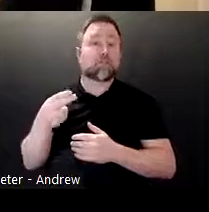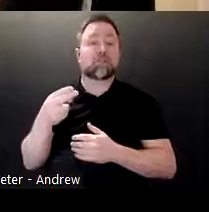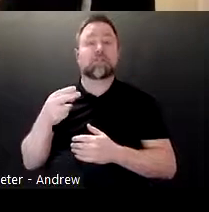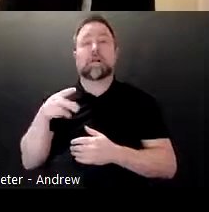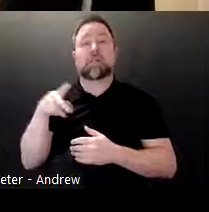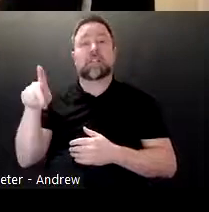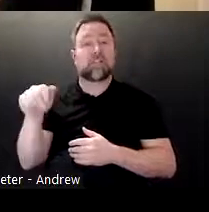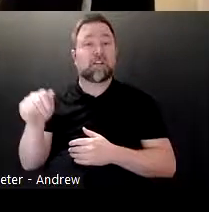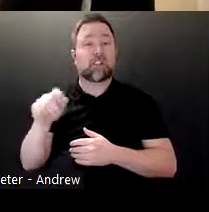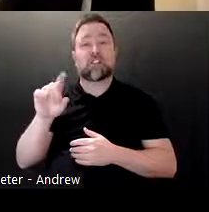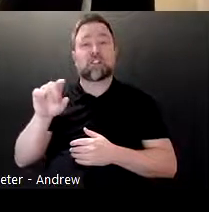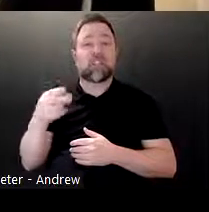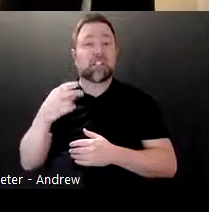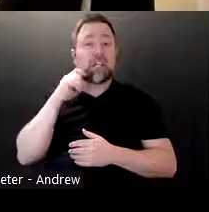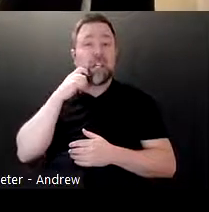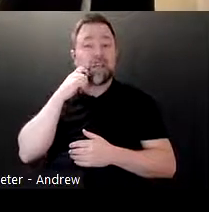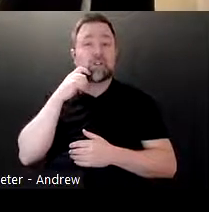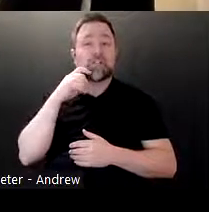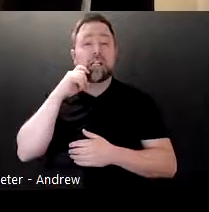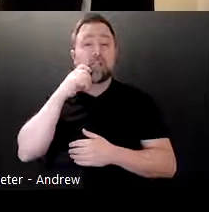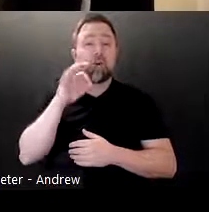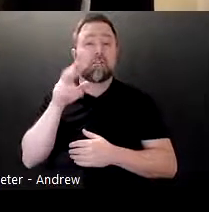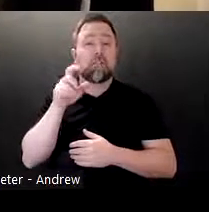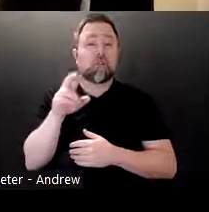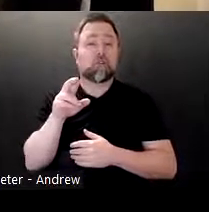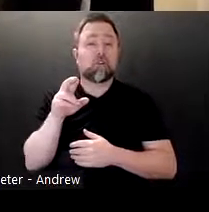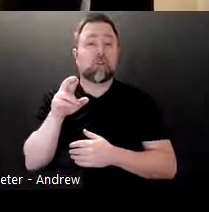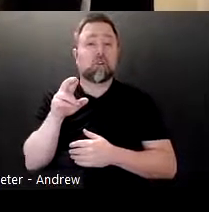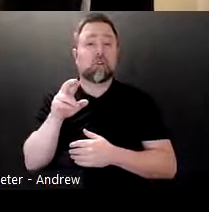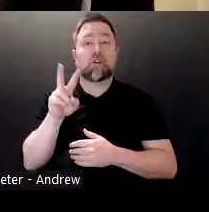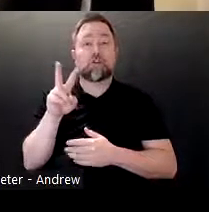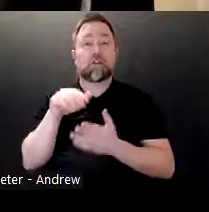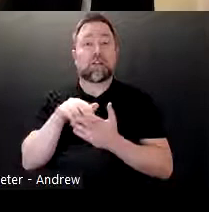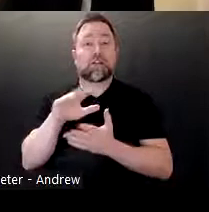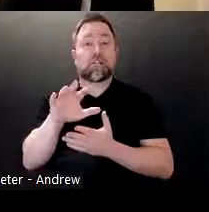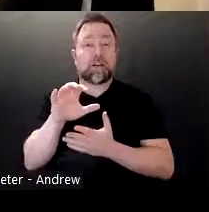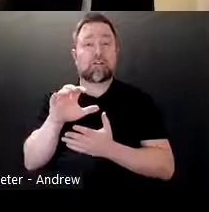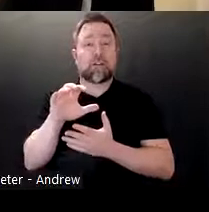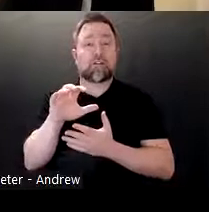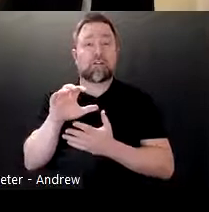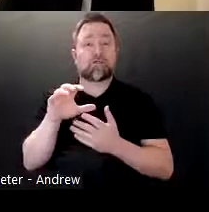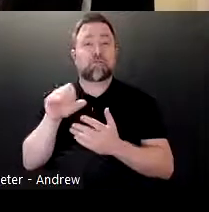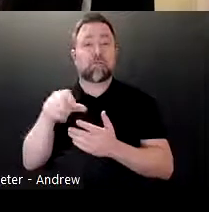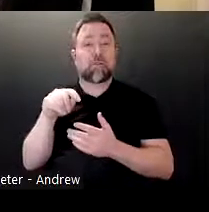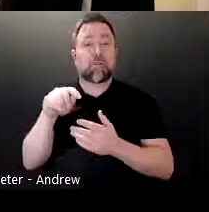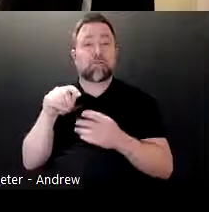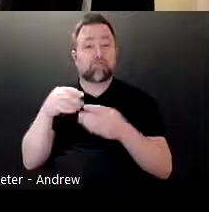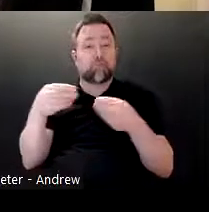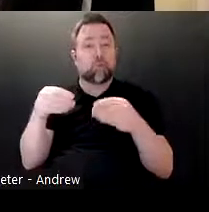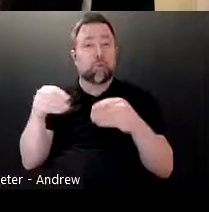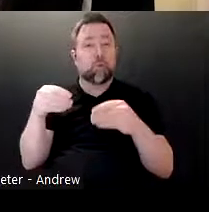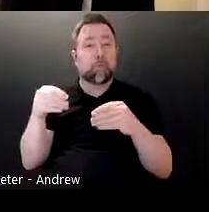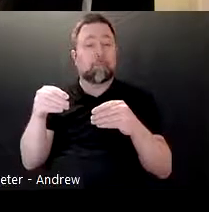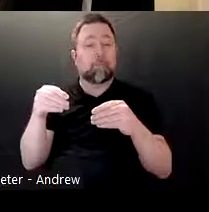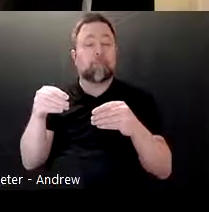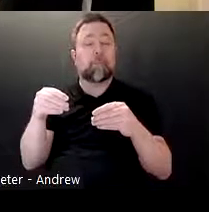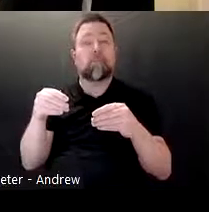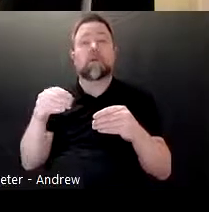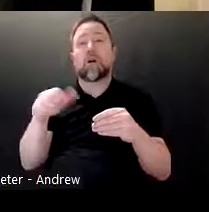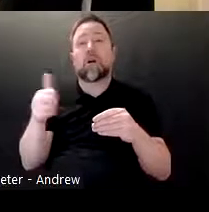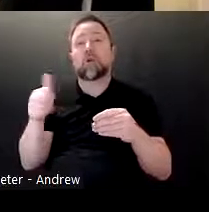pretzels, and apple fritters. This 25,000 square foot emporium also features other goods like